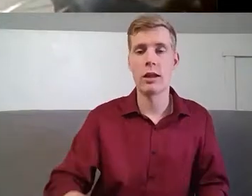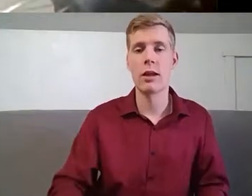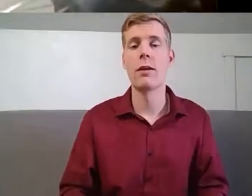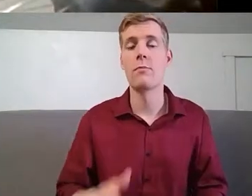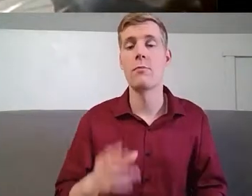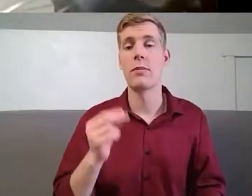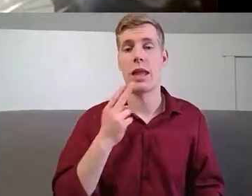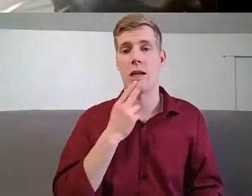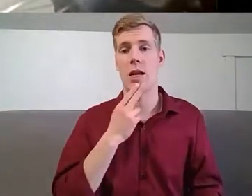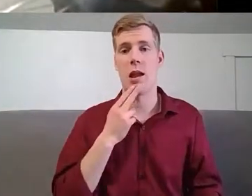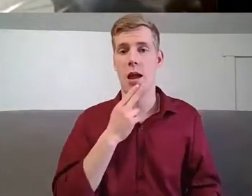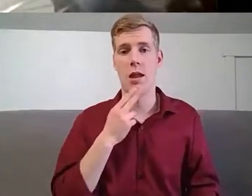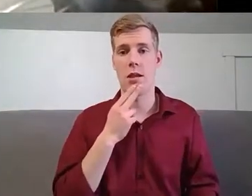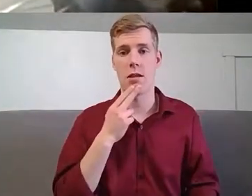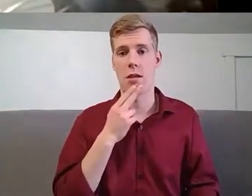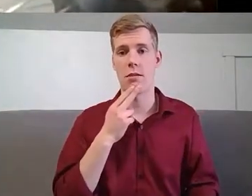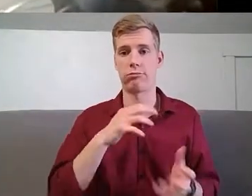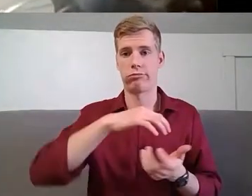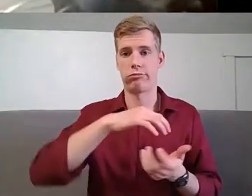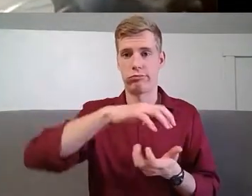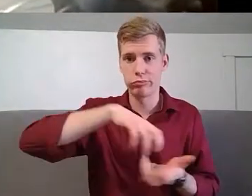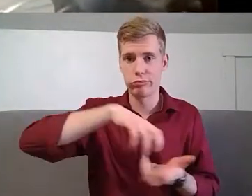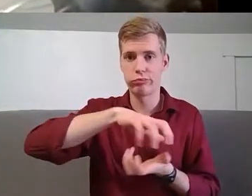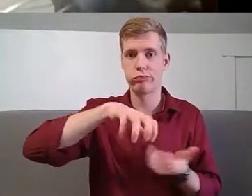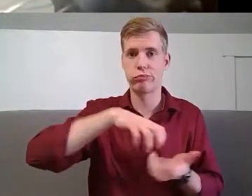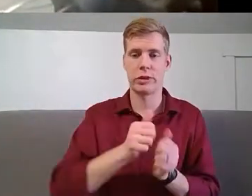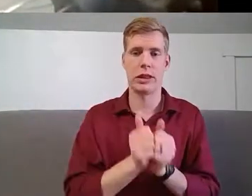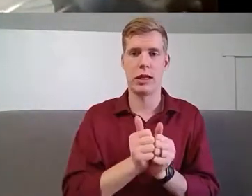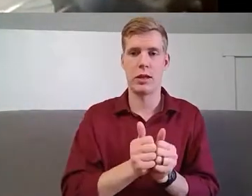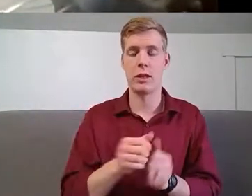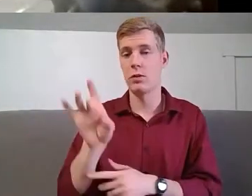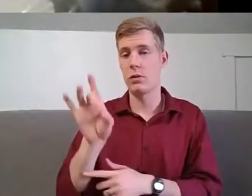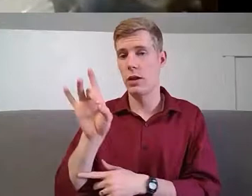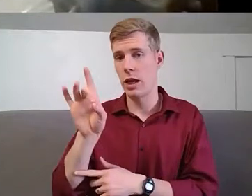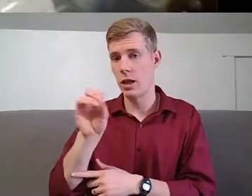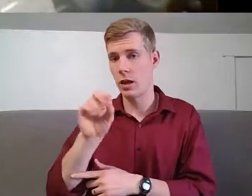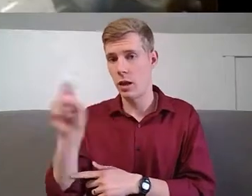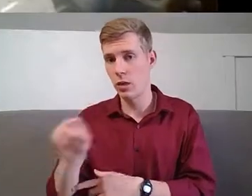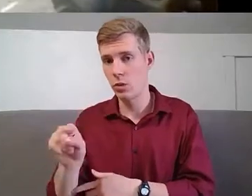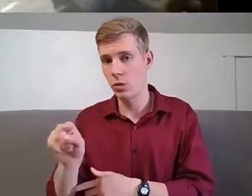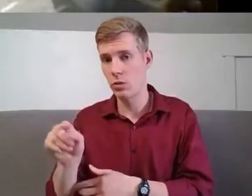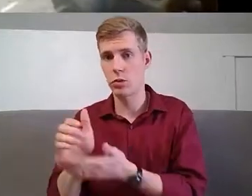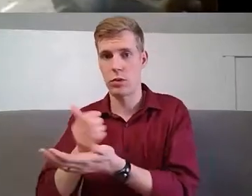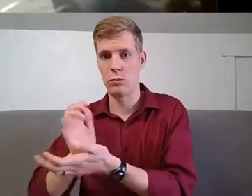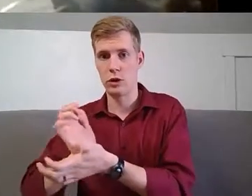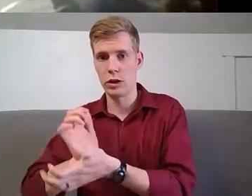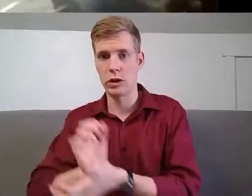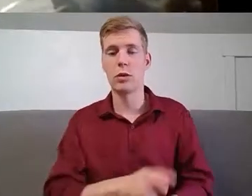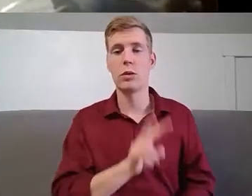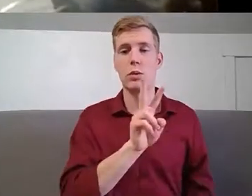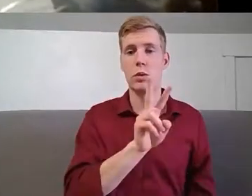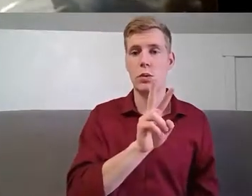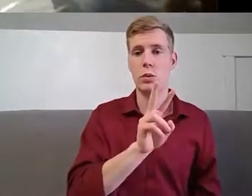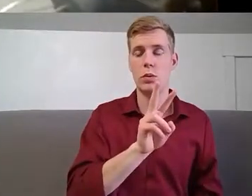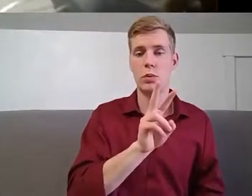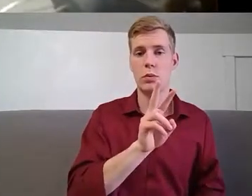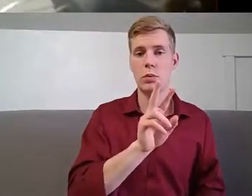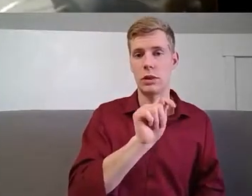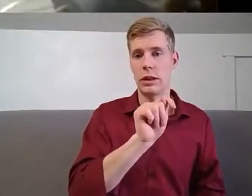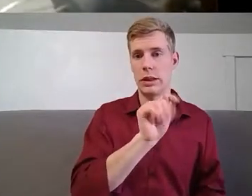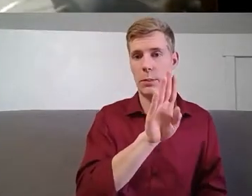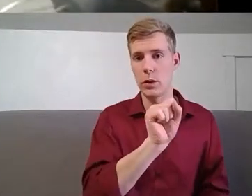and the honey together. So it's 8 ounces of cream cheese and 2 tablespoons of honey.